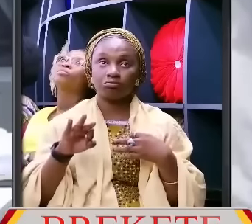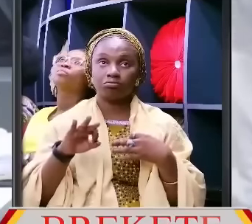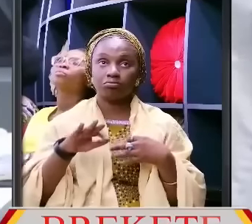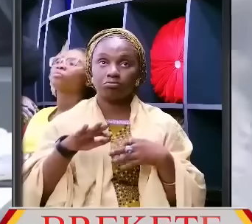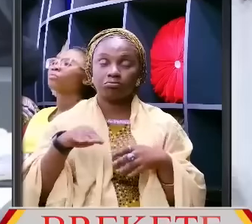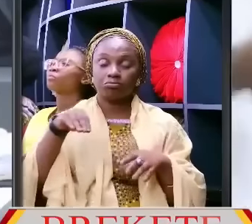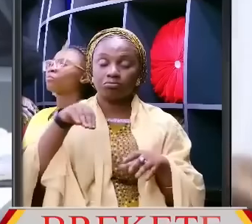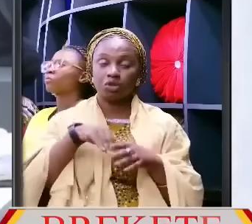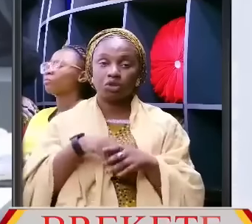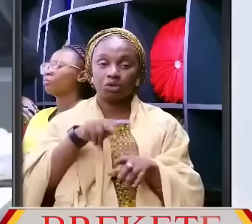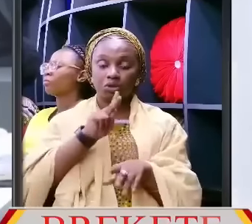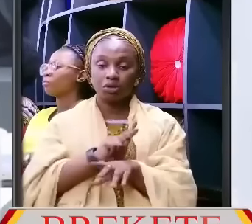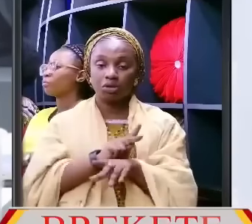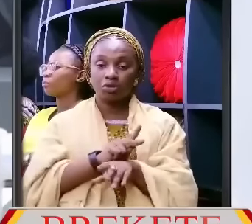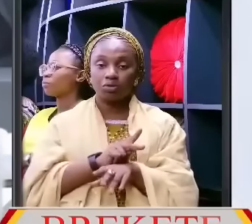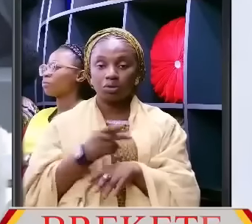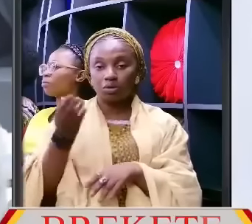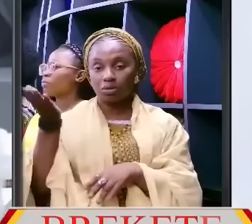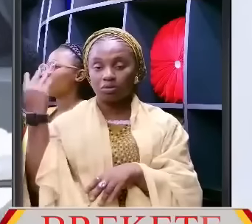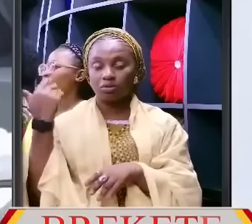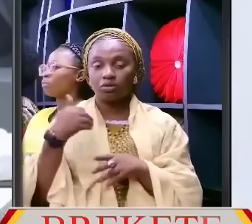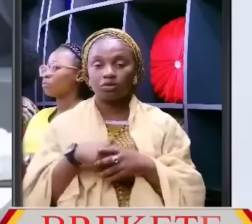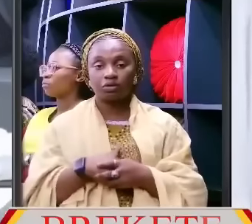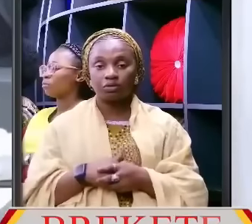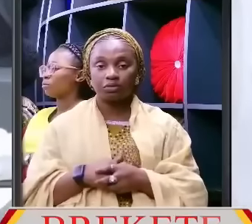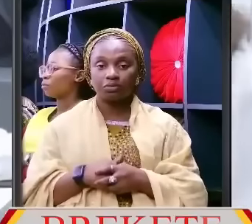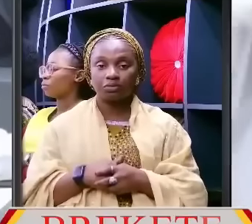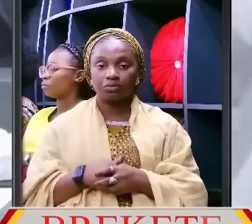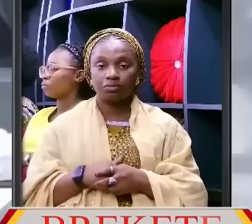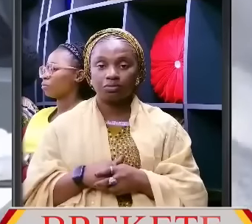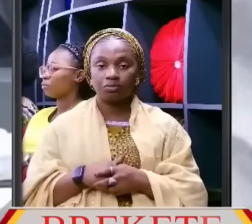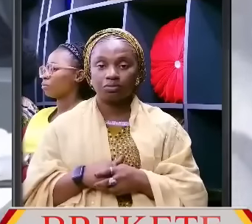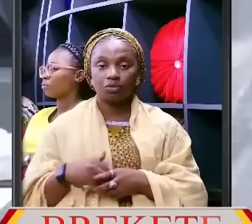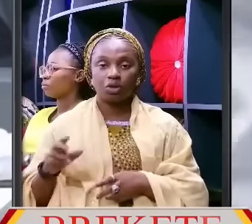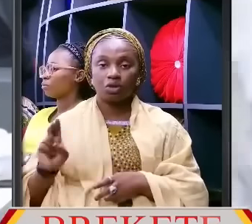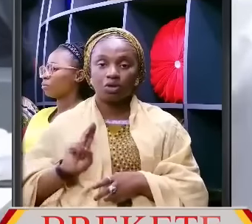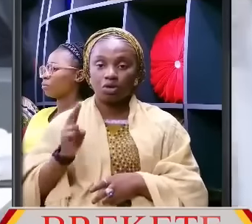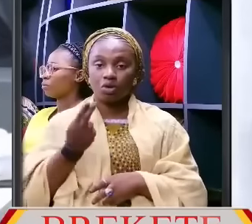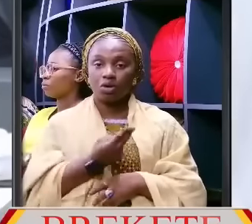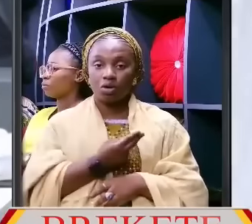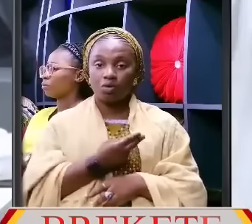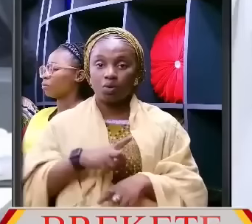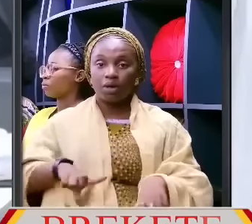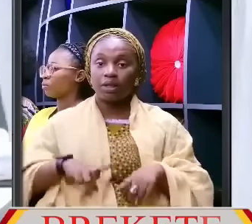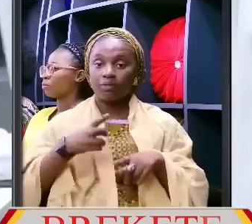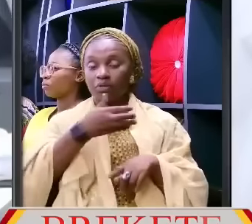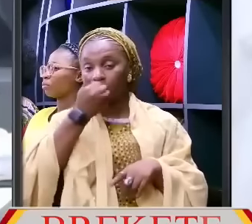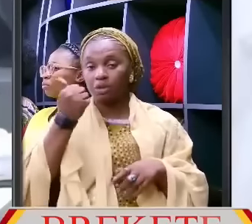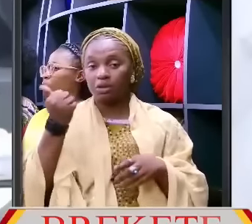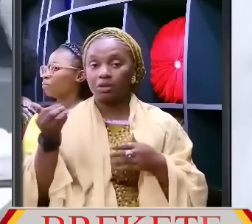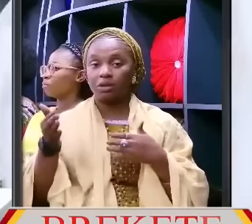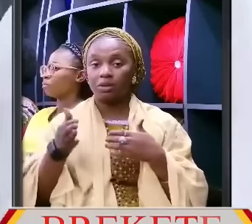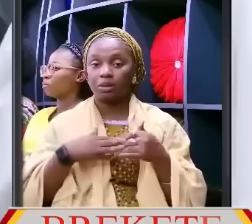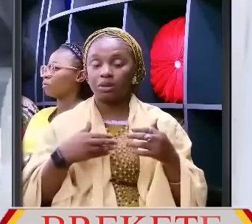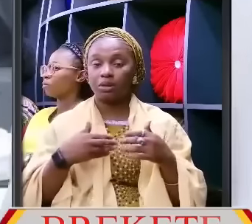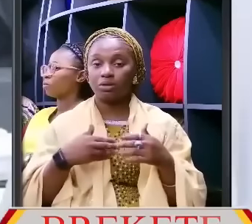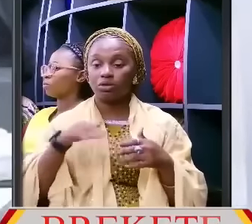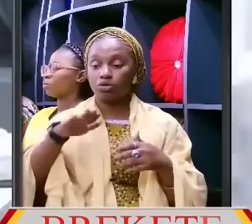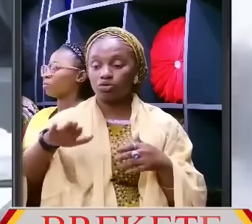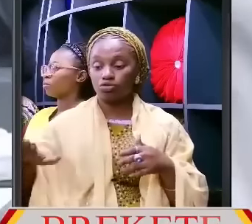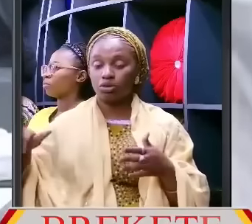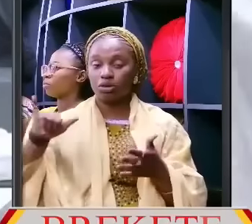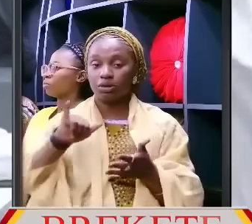will our father no get money. Our life better pass big men, children, where their papa get